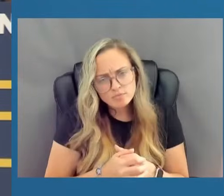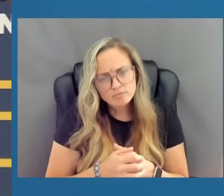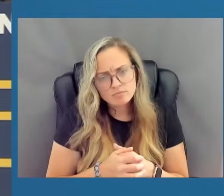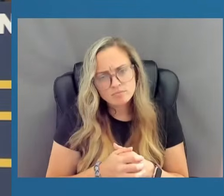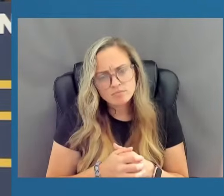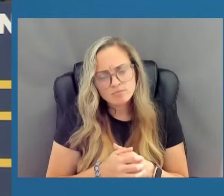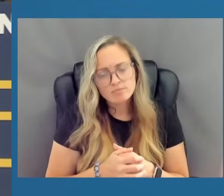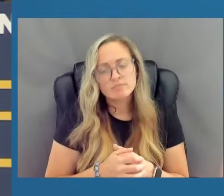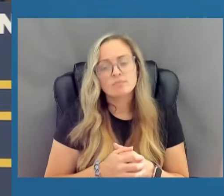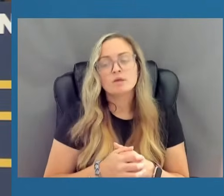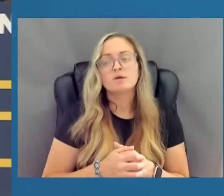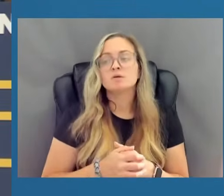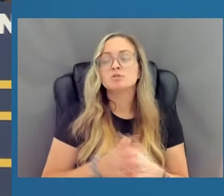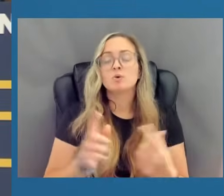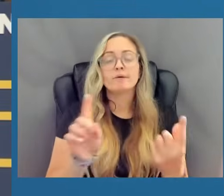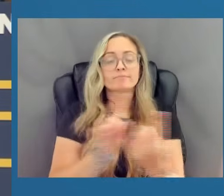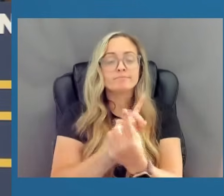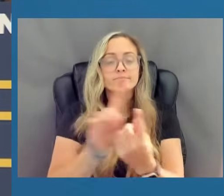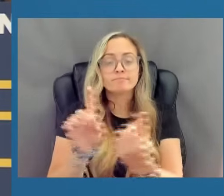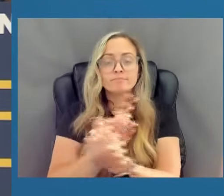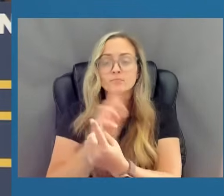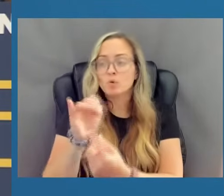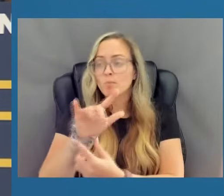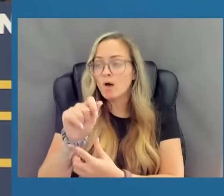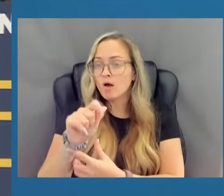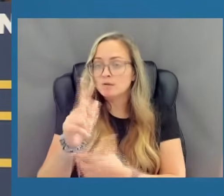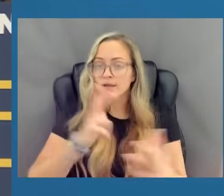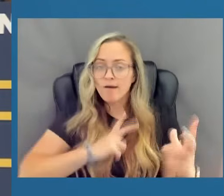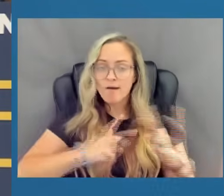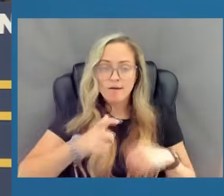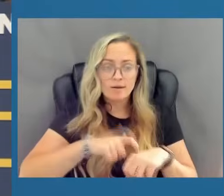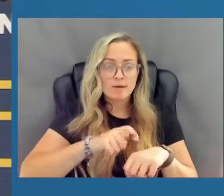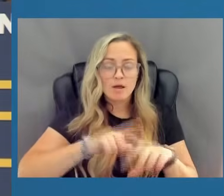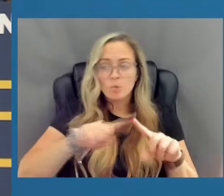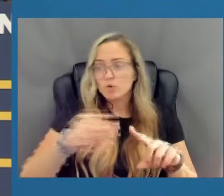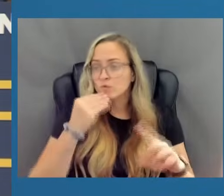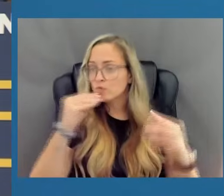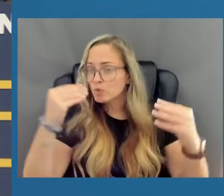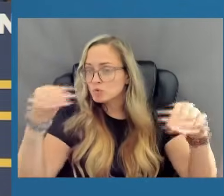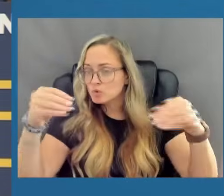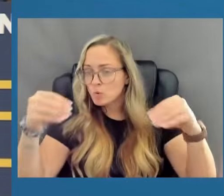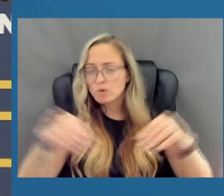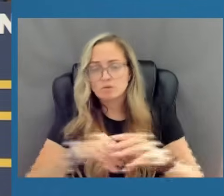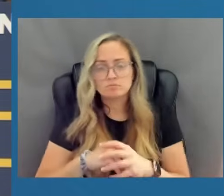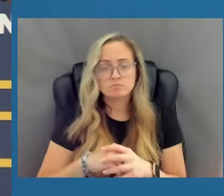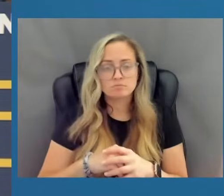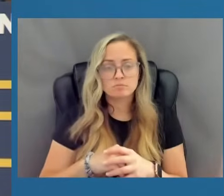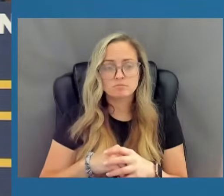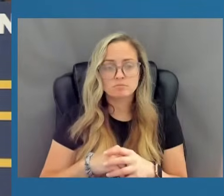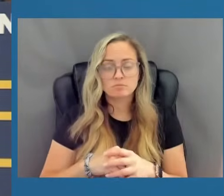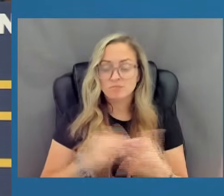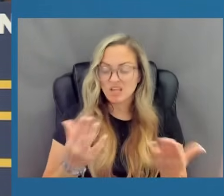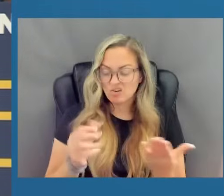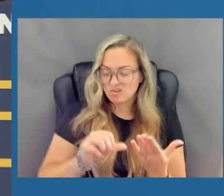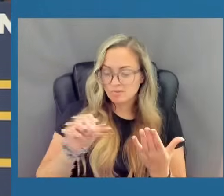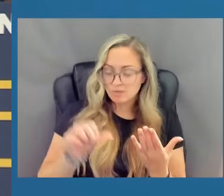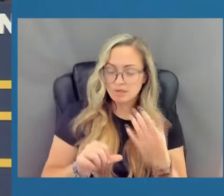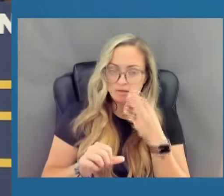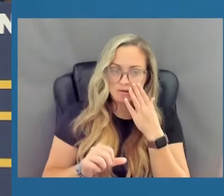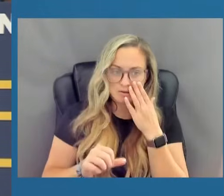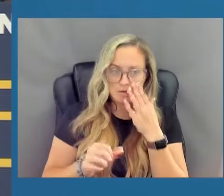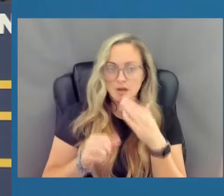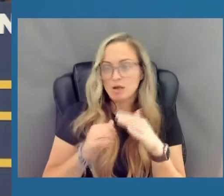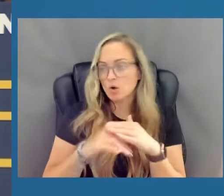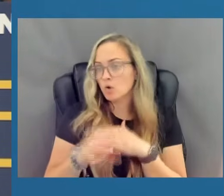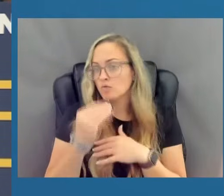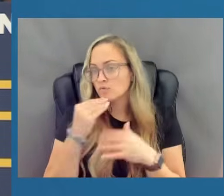went around to malls around the holiday time, went to grocery stores here in Albany, and I'd go shopping, I'd